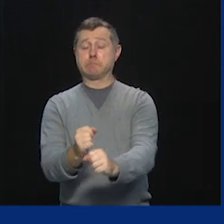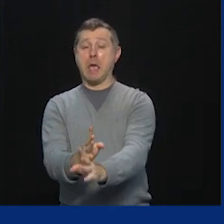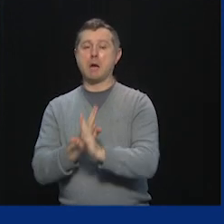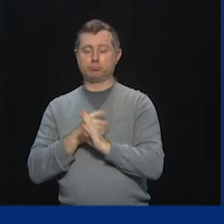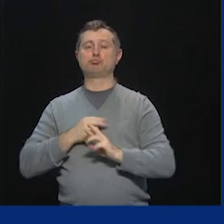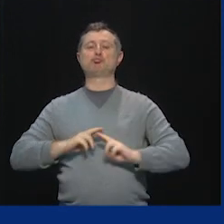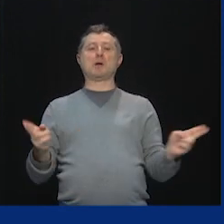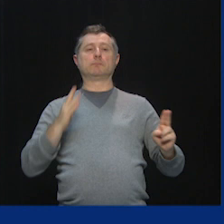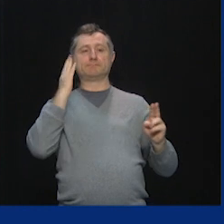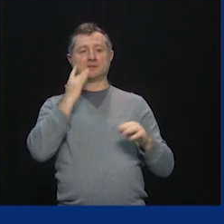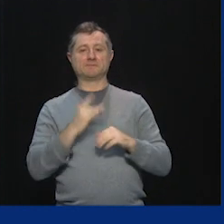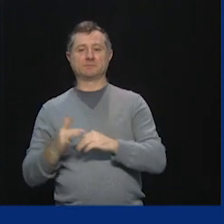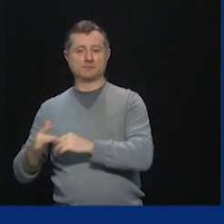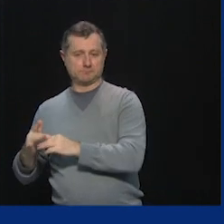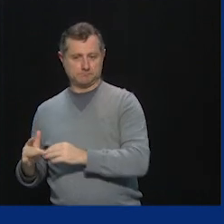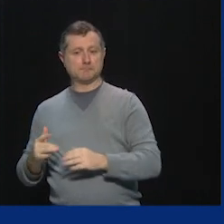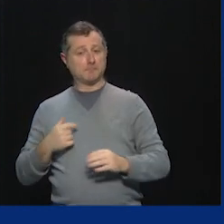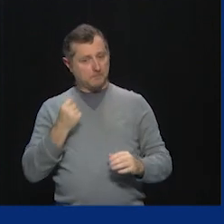something we're watching.